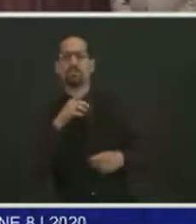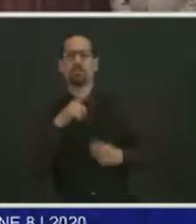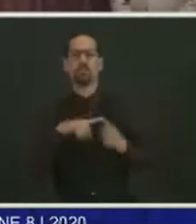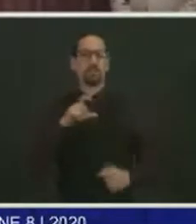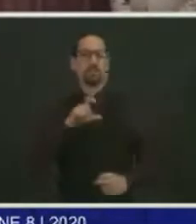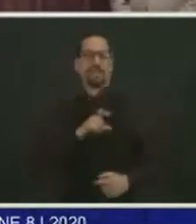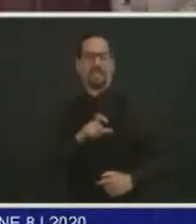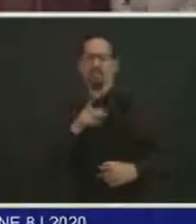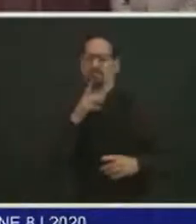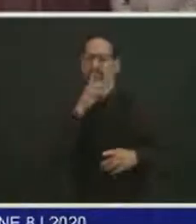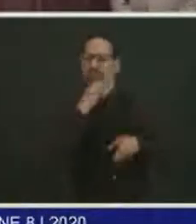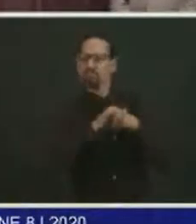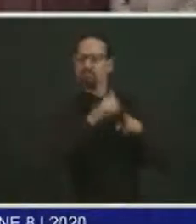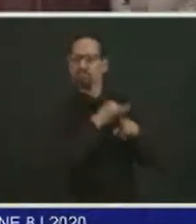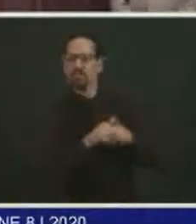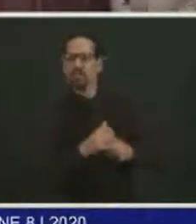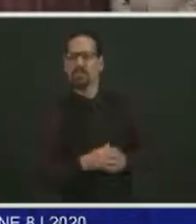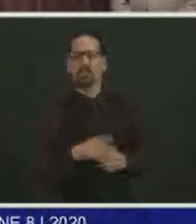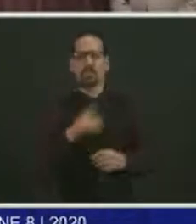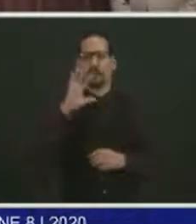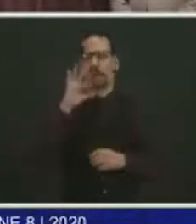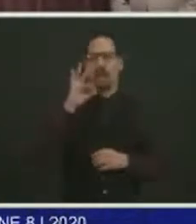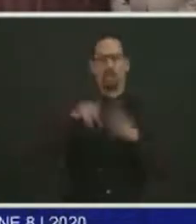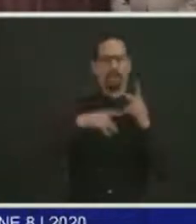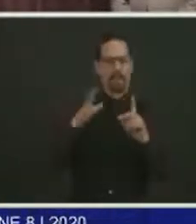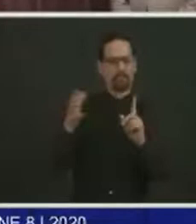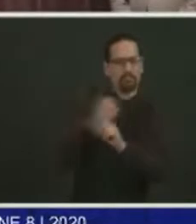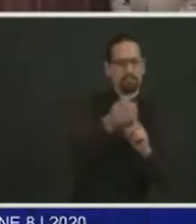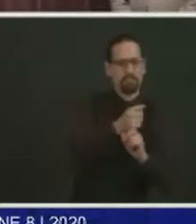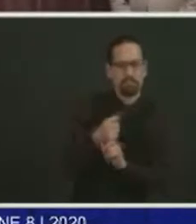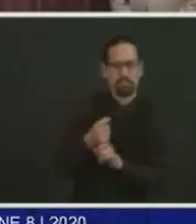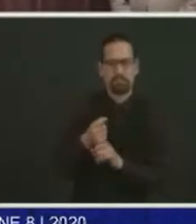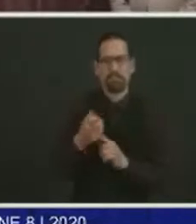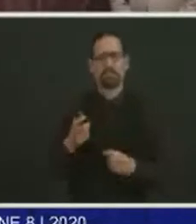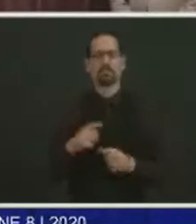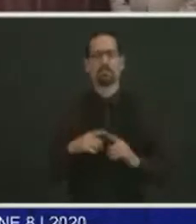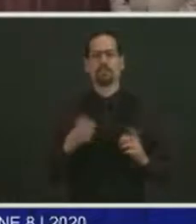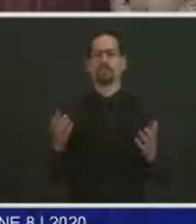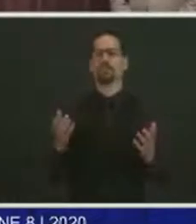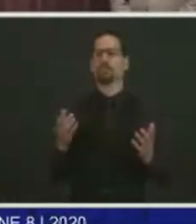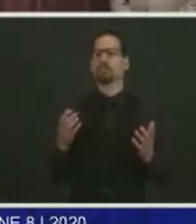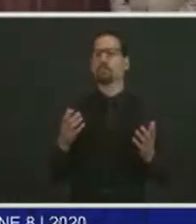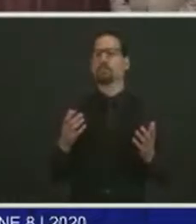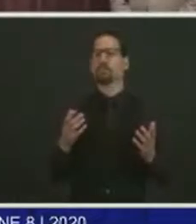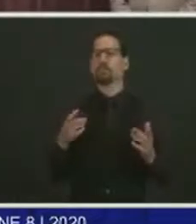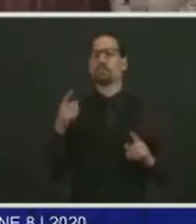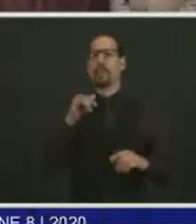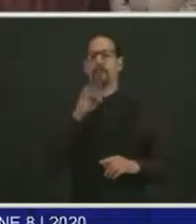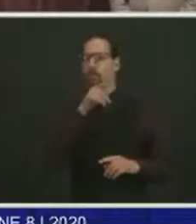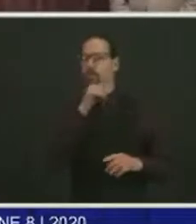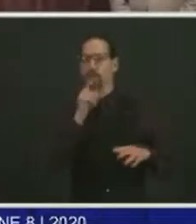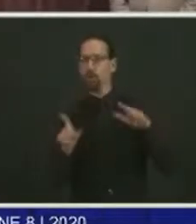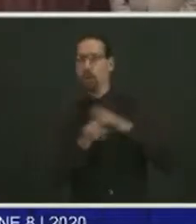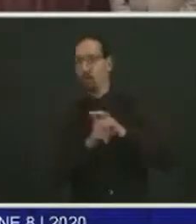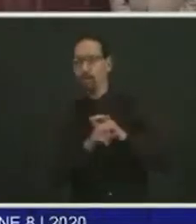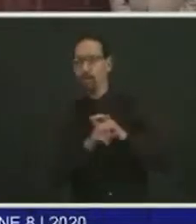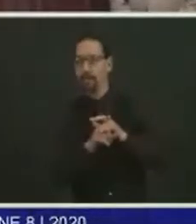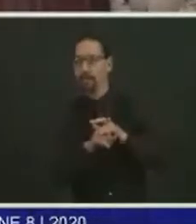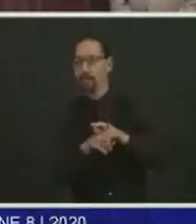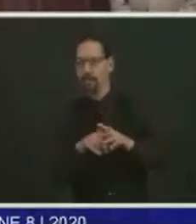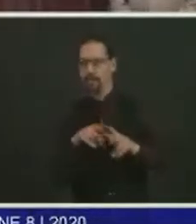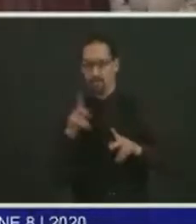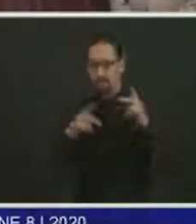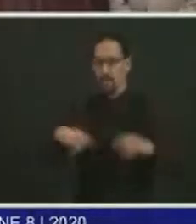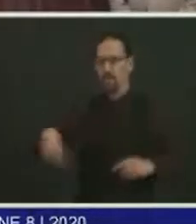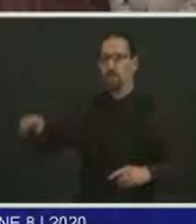arrested, and what seems to be left out is, had you and the first gentleman not showed up, there were people ready to clash with the